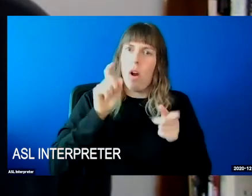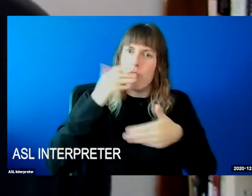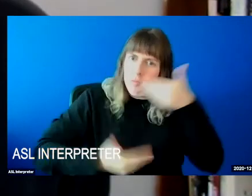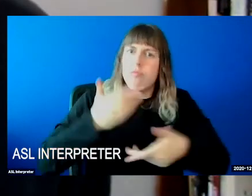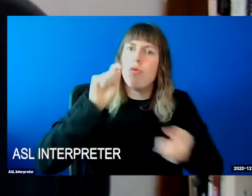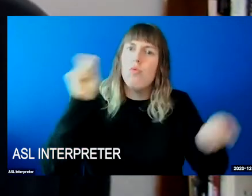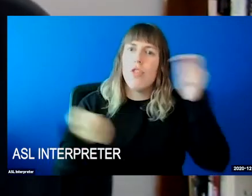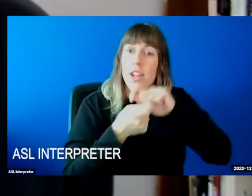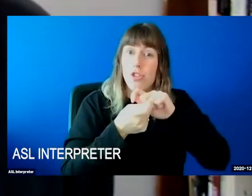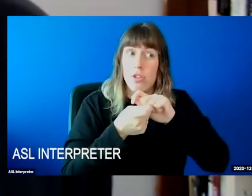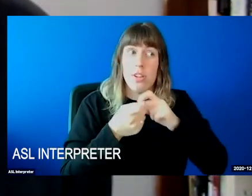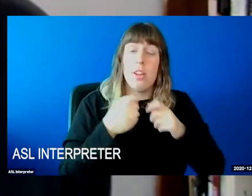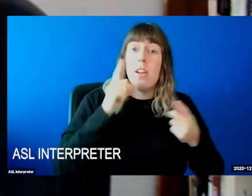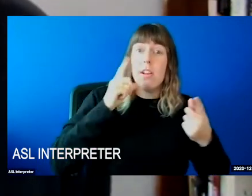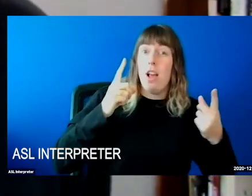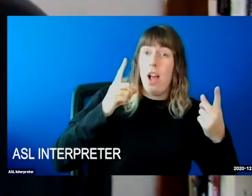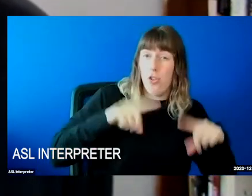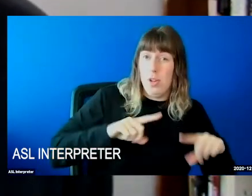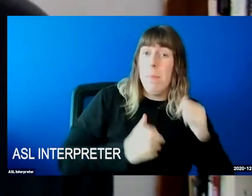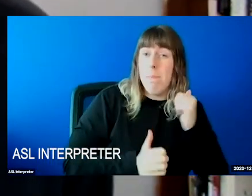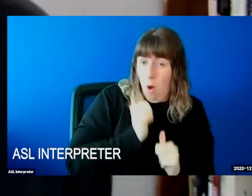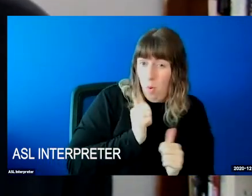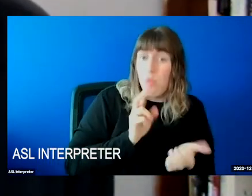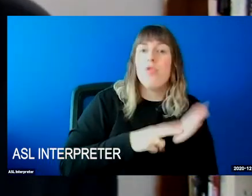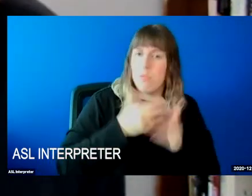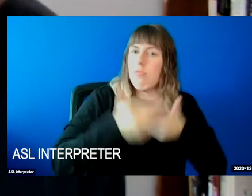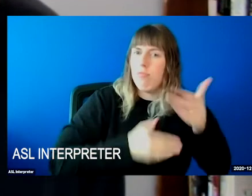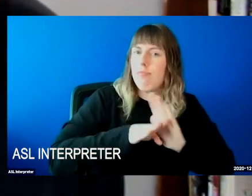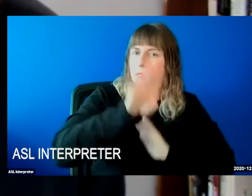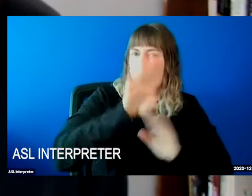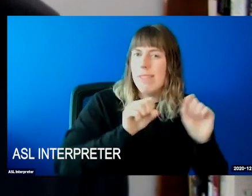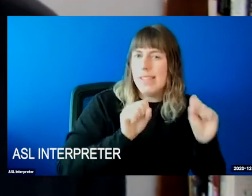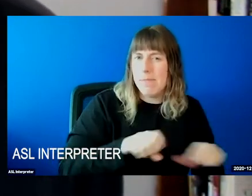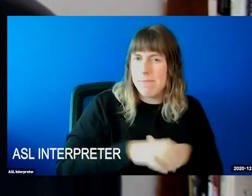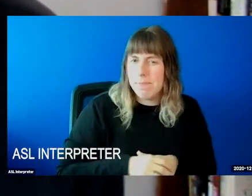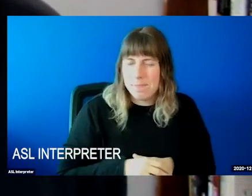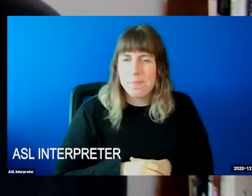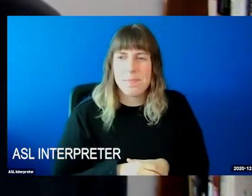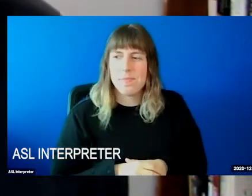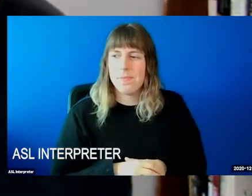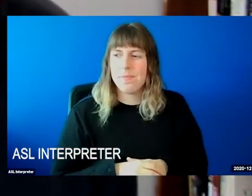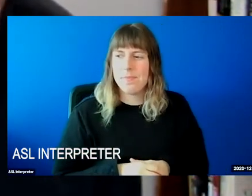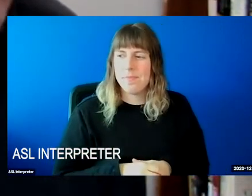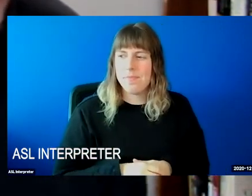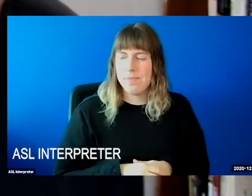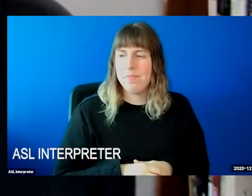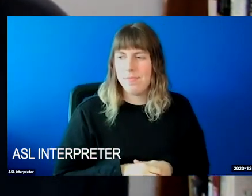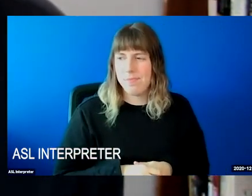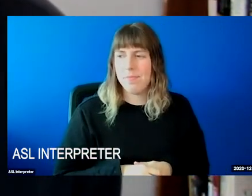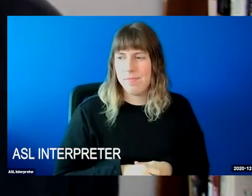we agreed on enough of it so that we could move forward. And it was a contribution, not the decisive thing,